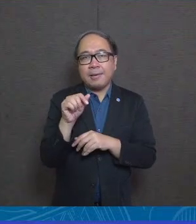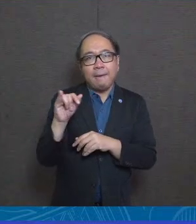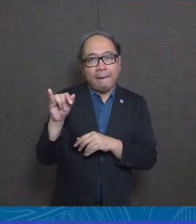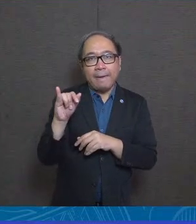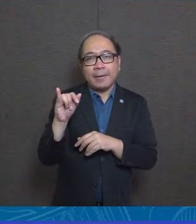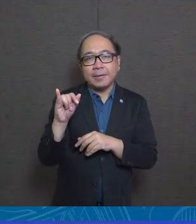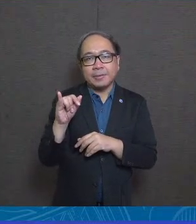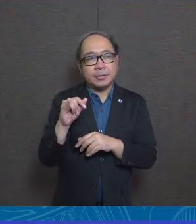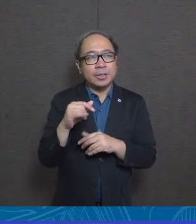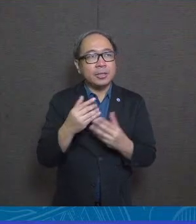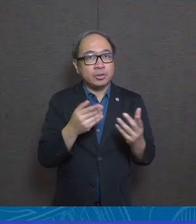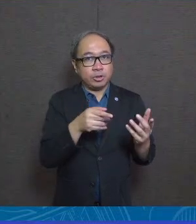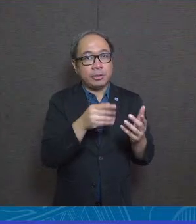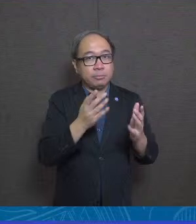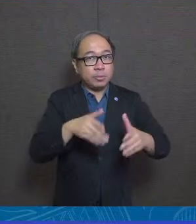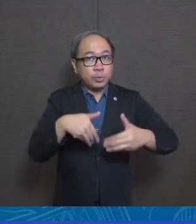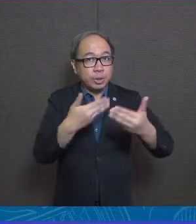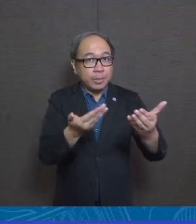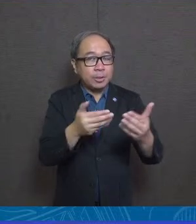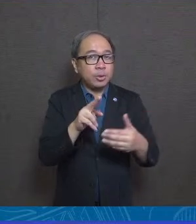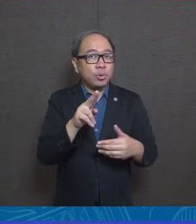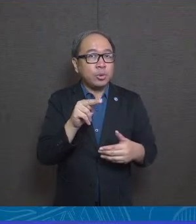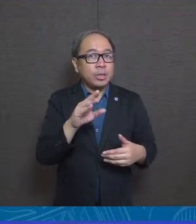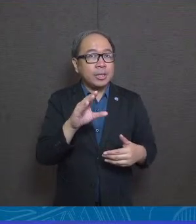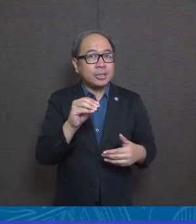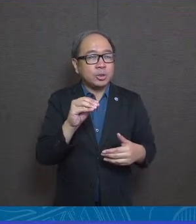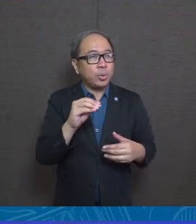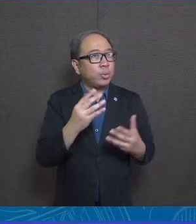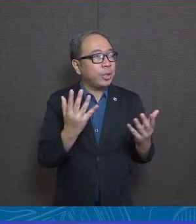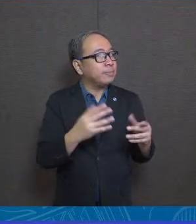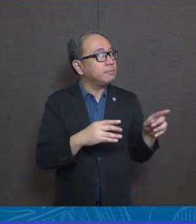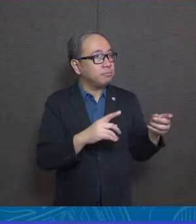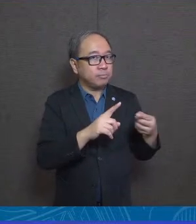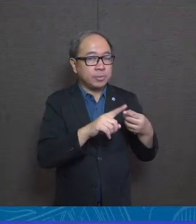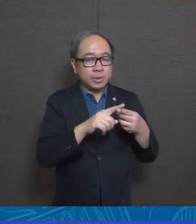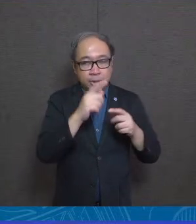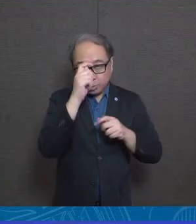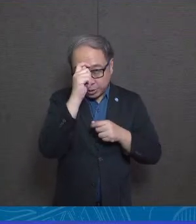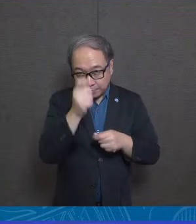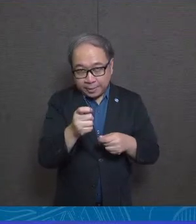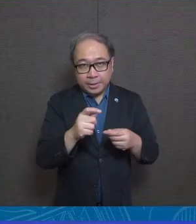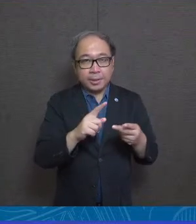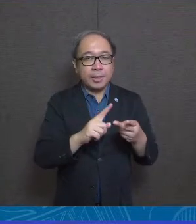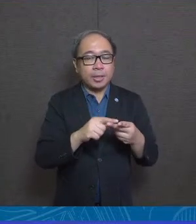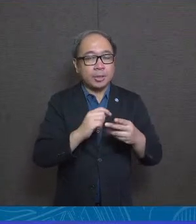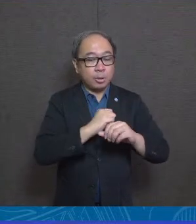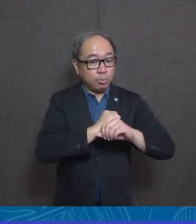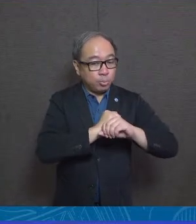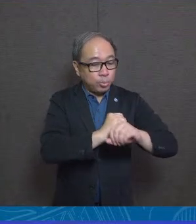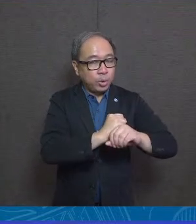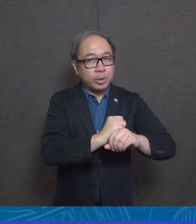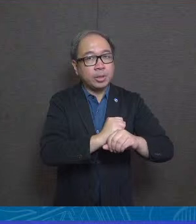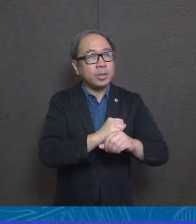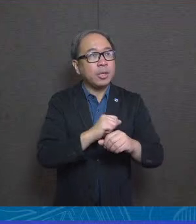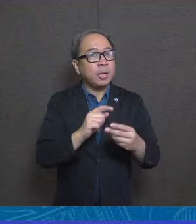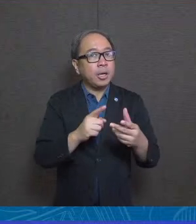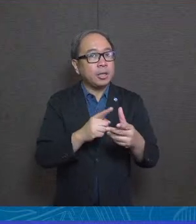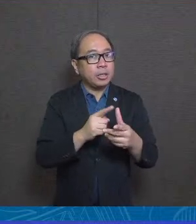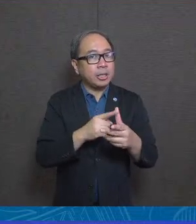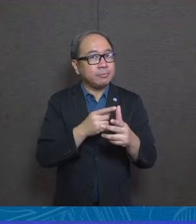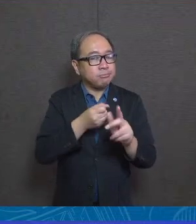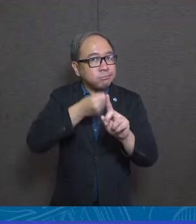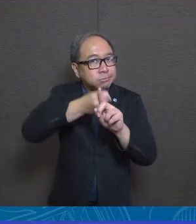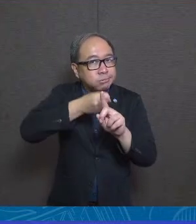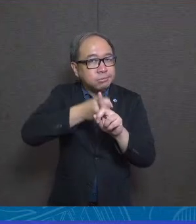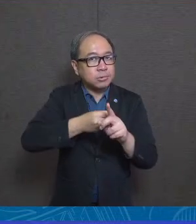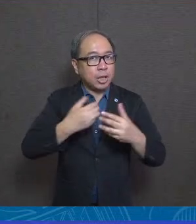UNESCO recommendation. The values are respect, protection, and promotion of human rights, also fundamental